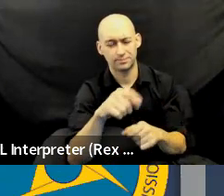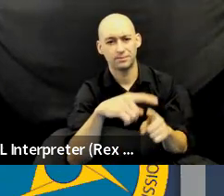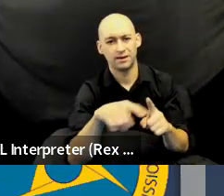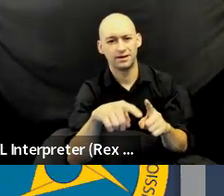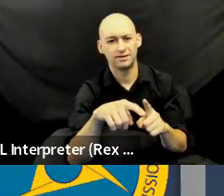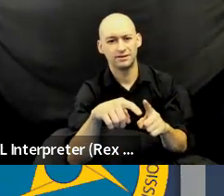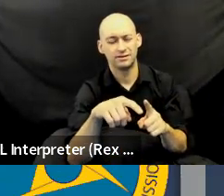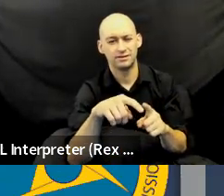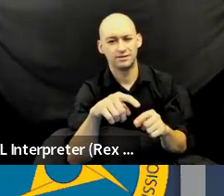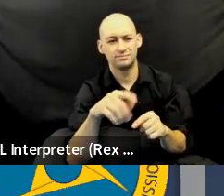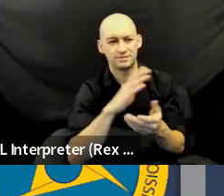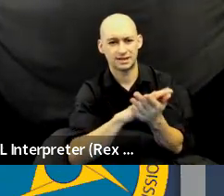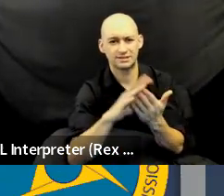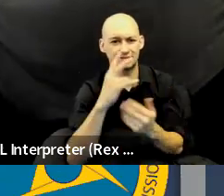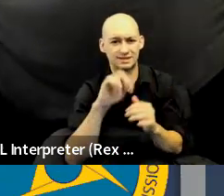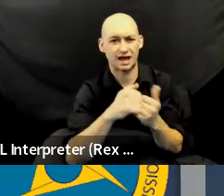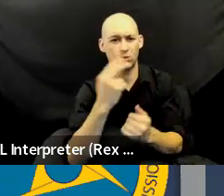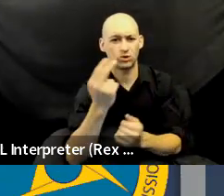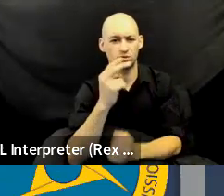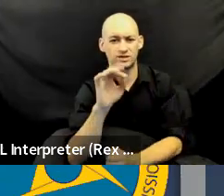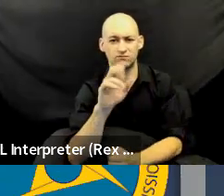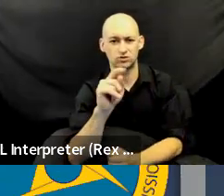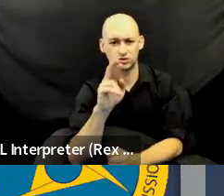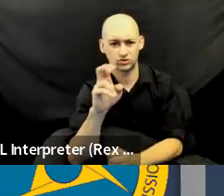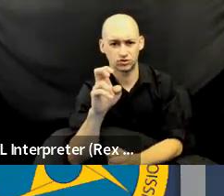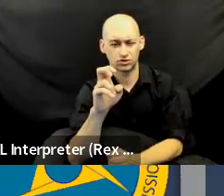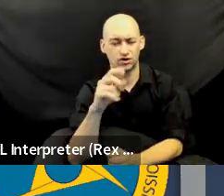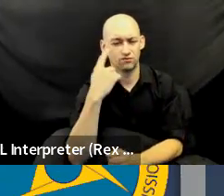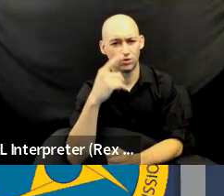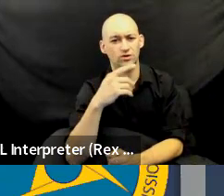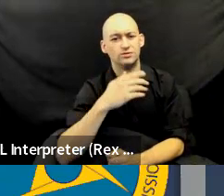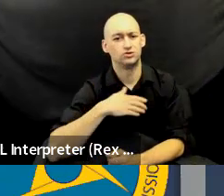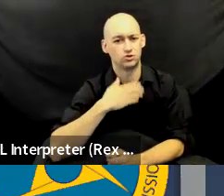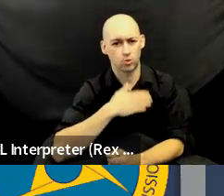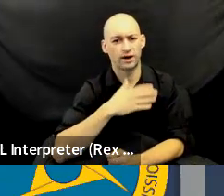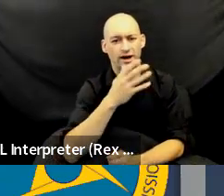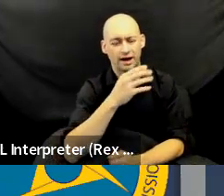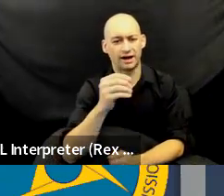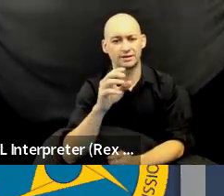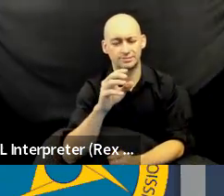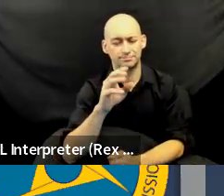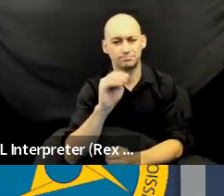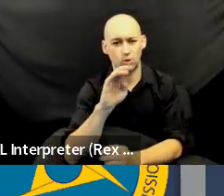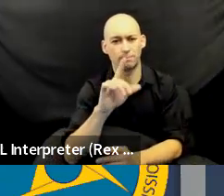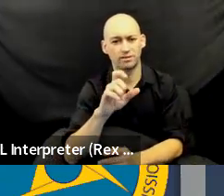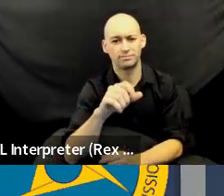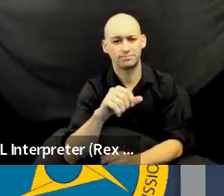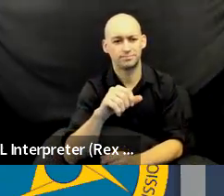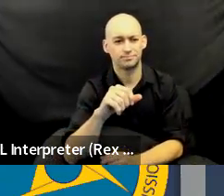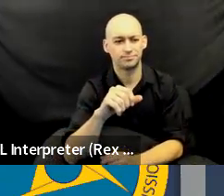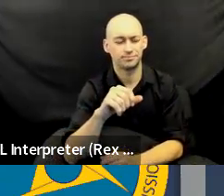It's nice to see how we use our infrastructure for joy as well as for mobility. And so thank you for giving us a wonderful Sunday.